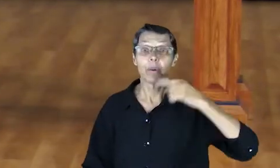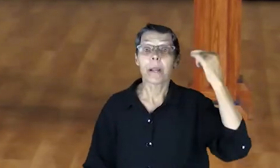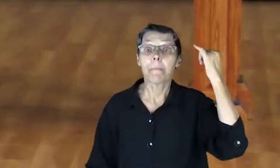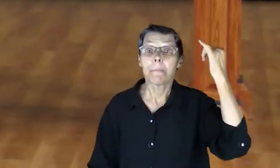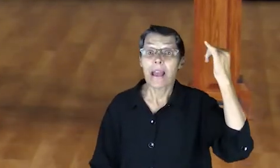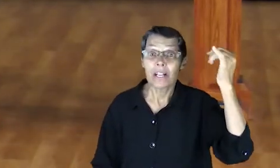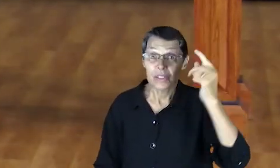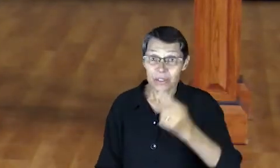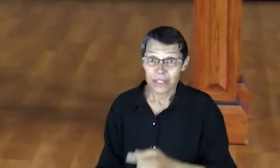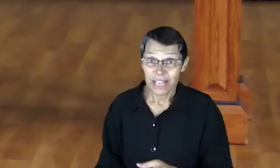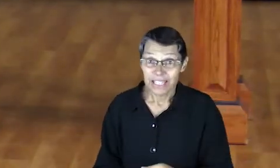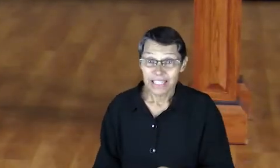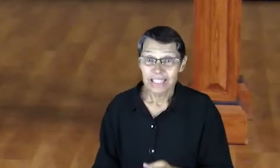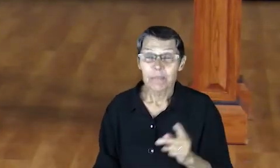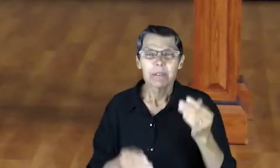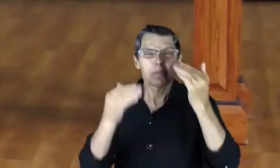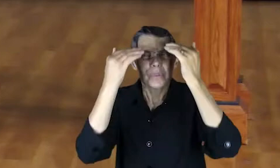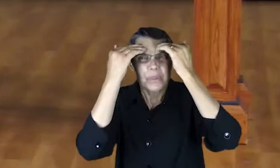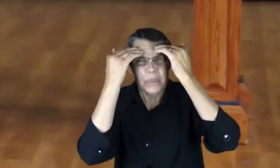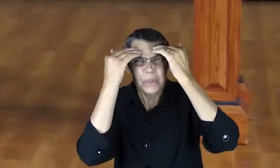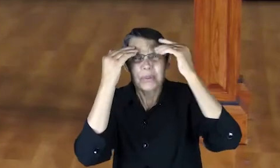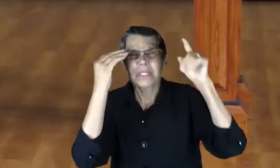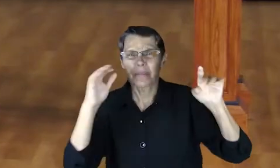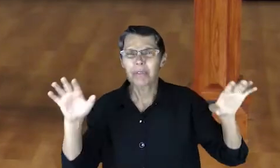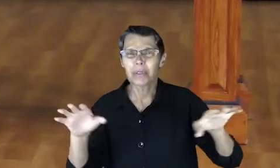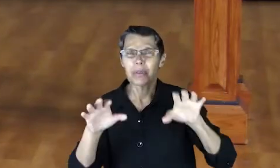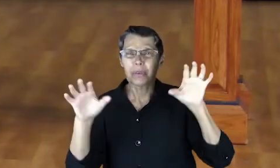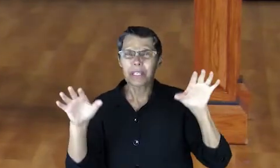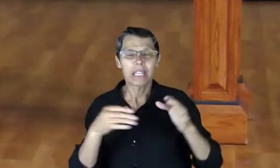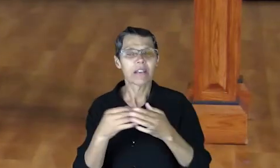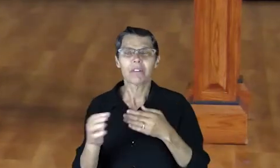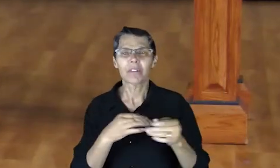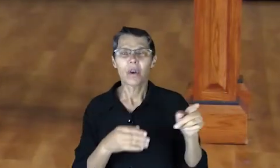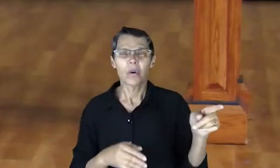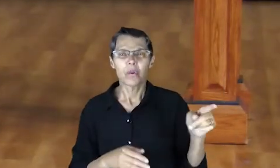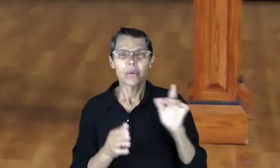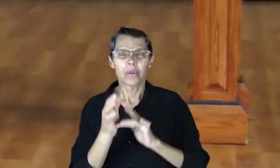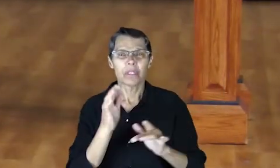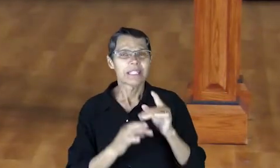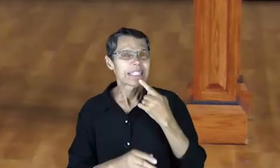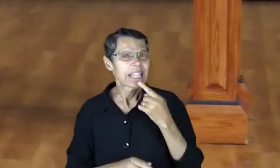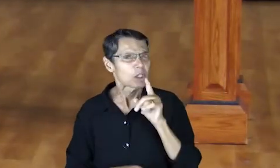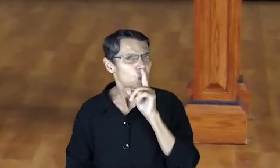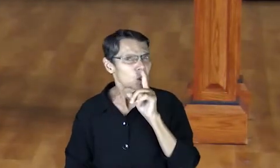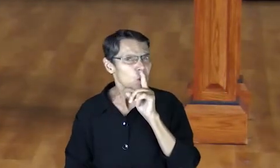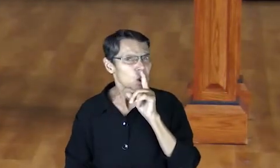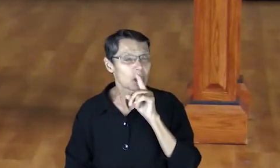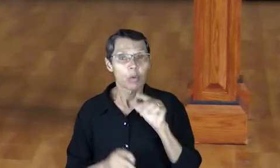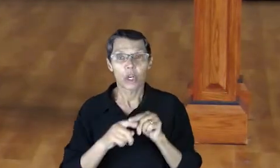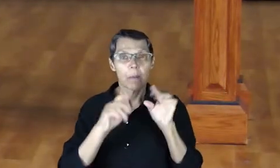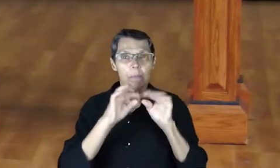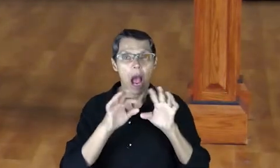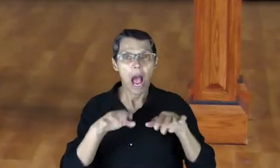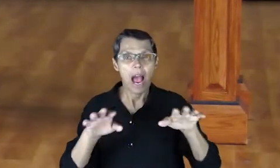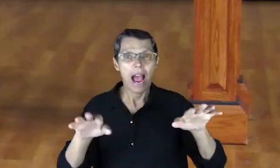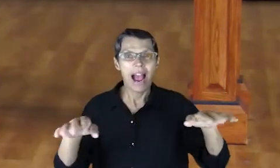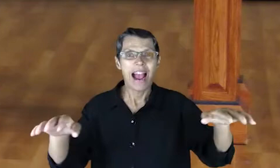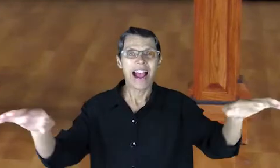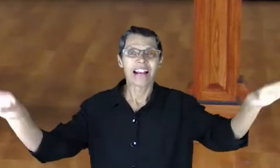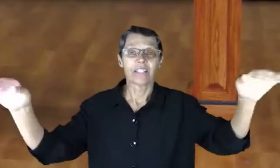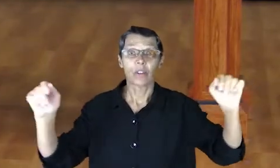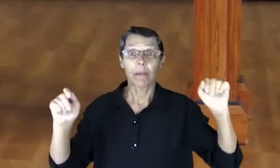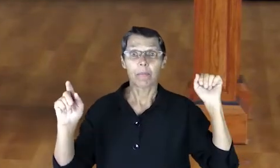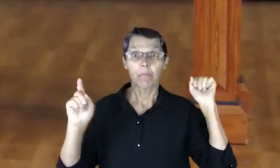as everyone knew of the deeds he'd been doing, because even when he told the disciples not to tell anyone, word spread to the extent that he